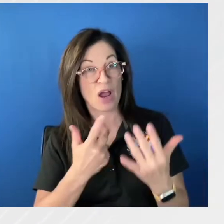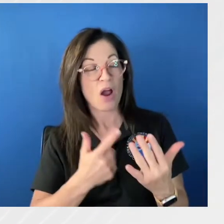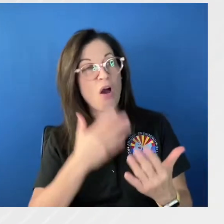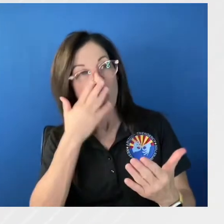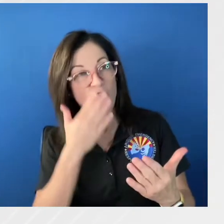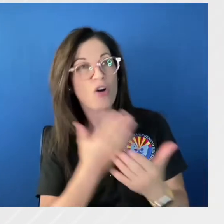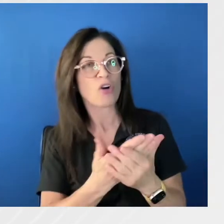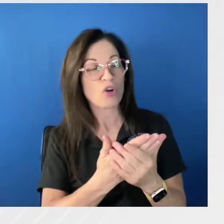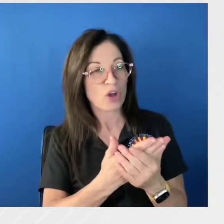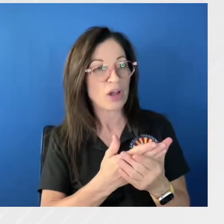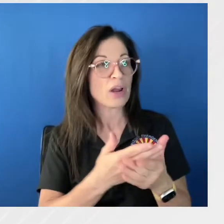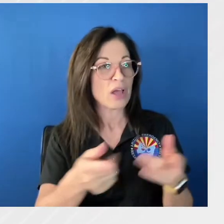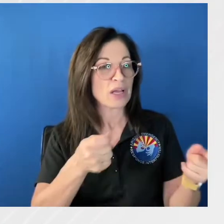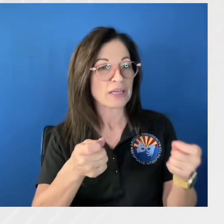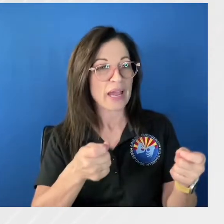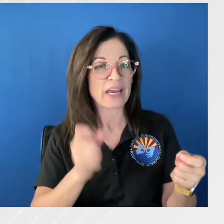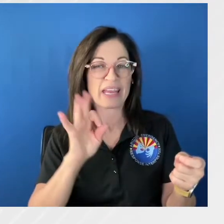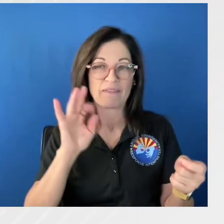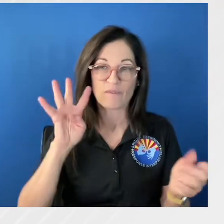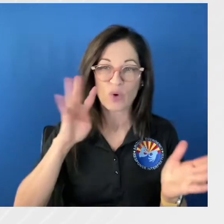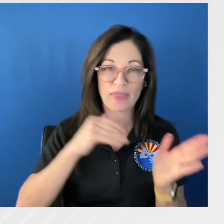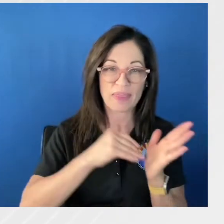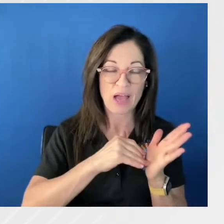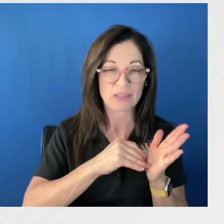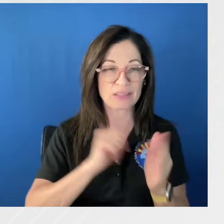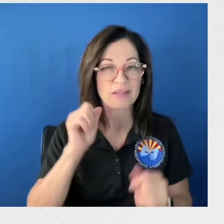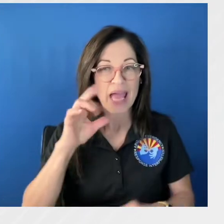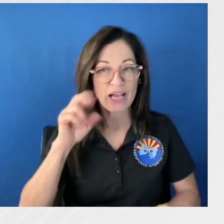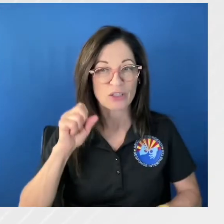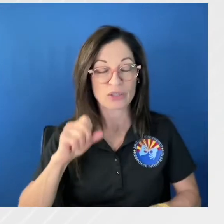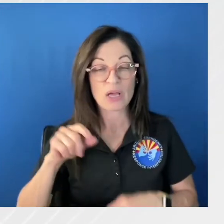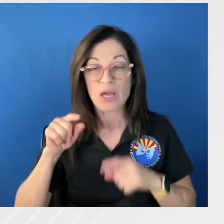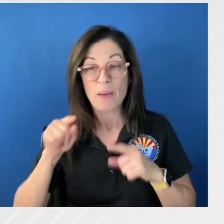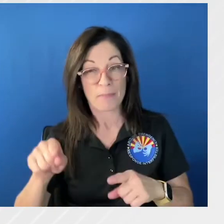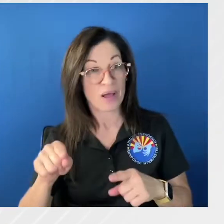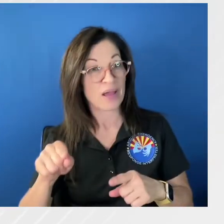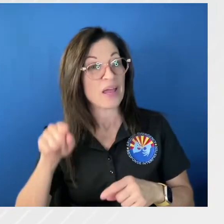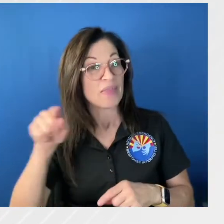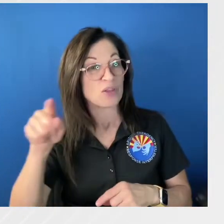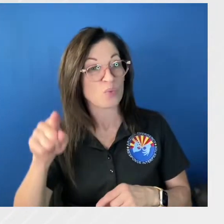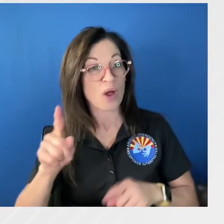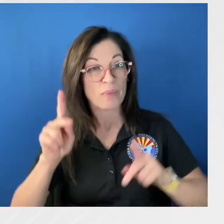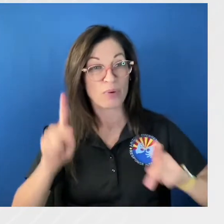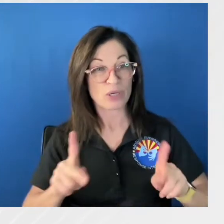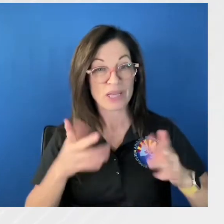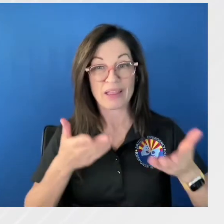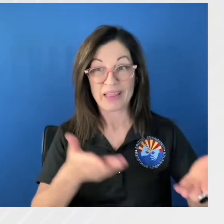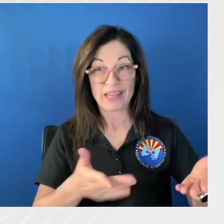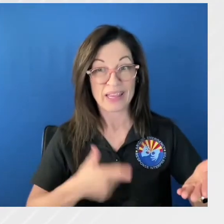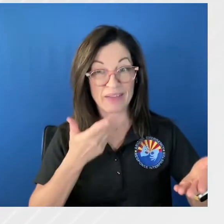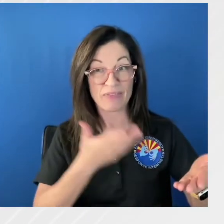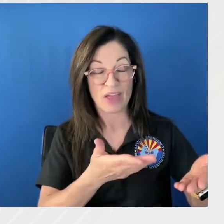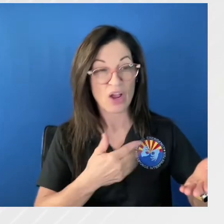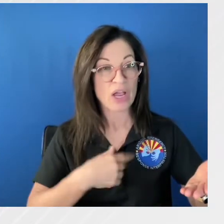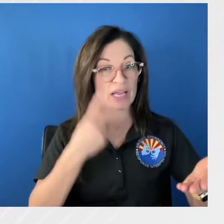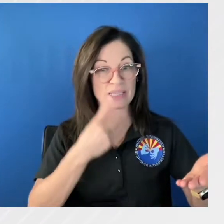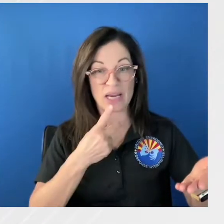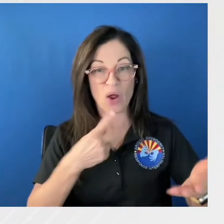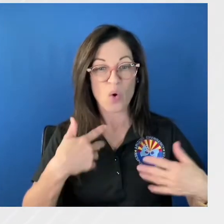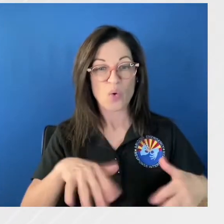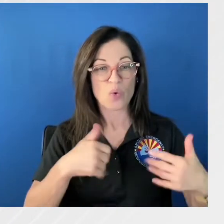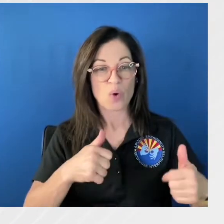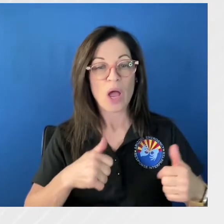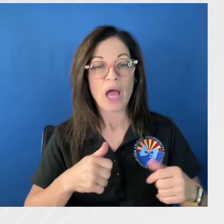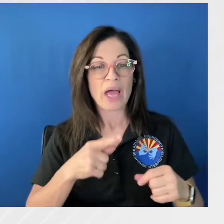4,000 acres, the particular resident describes seeing it, and 10 minutes later his entire property with 8 cabins and his house that he's building is fully